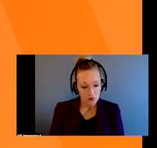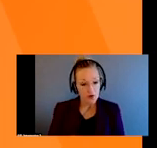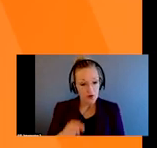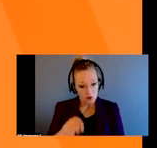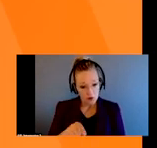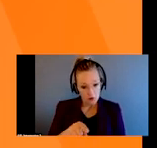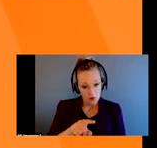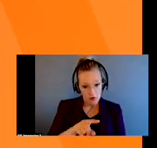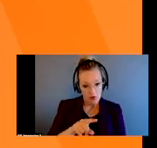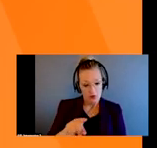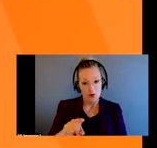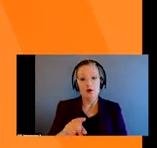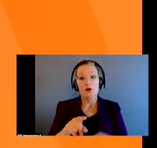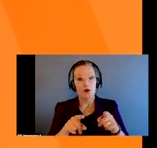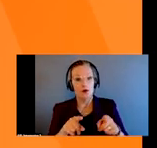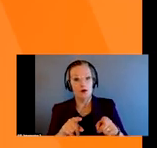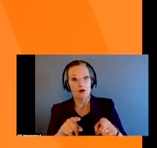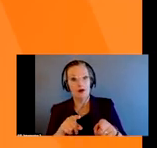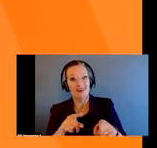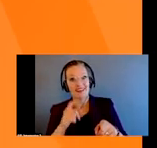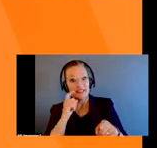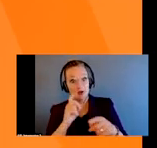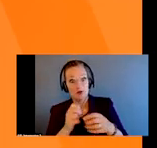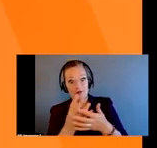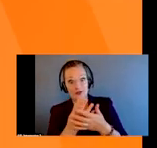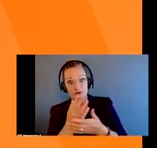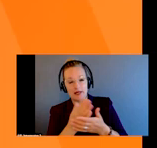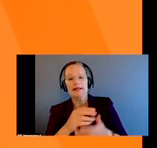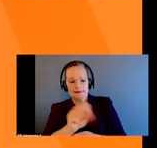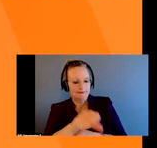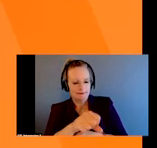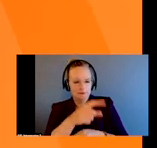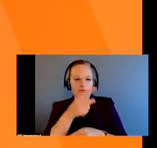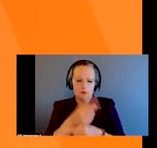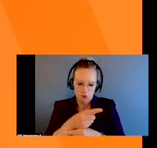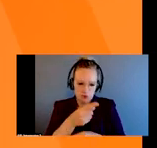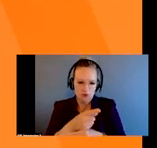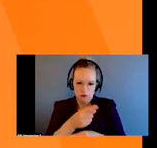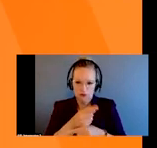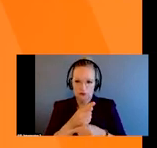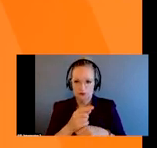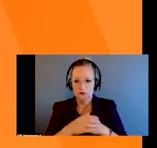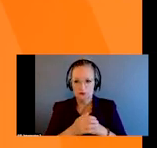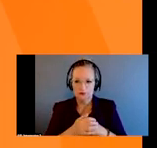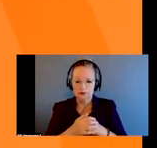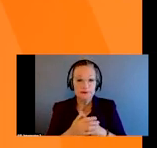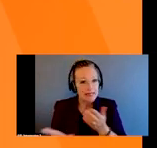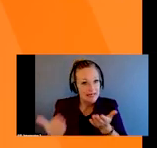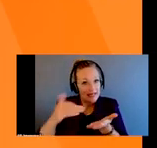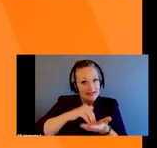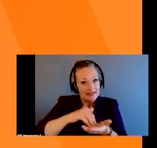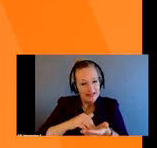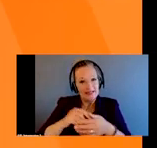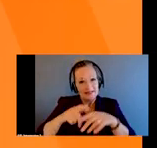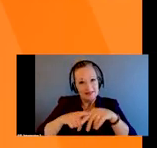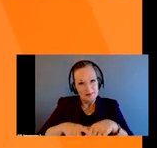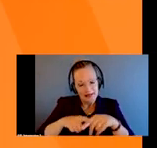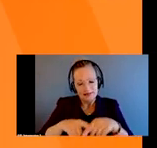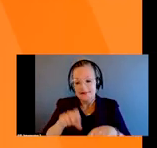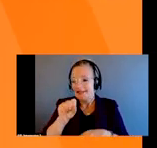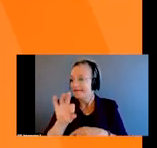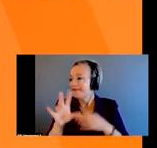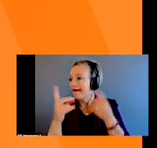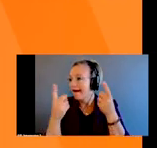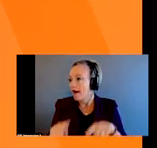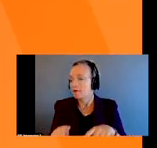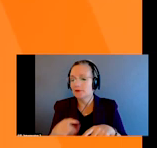correct, Judy. That's exactly it. So if I keep that, and this is where the measurement technique comes into this. If I only have a